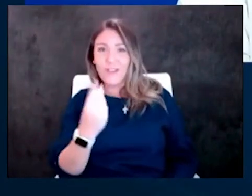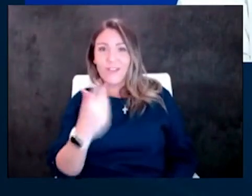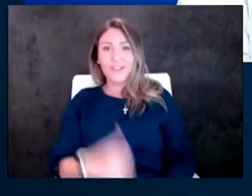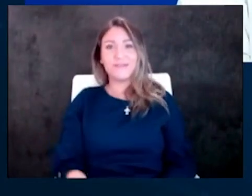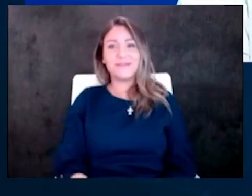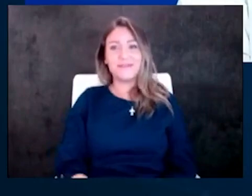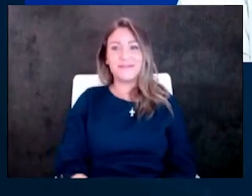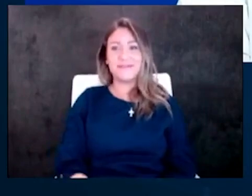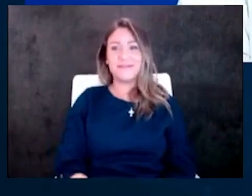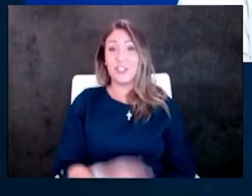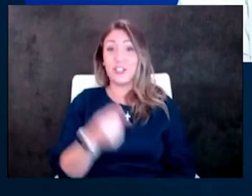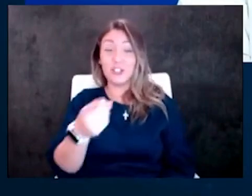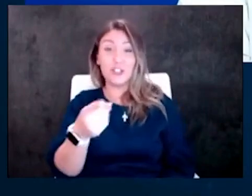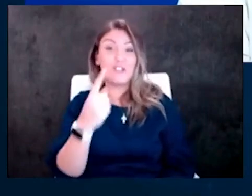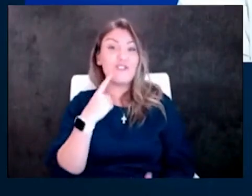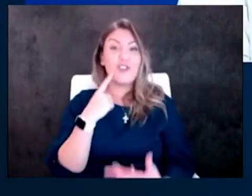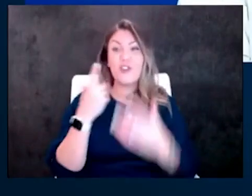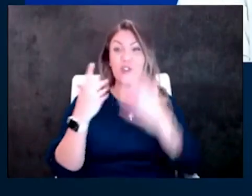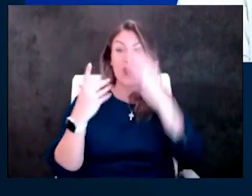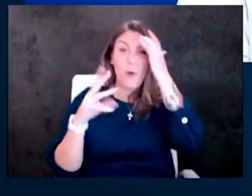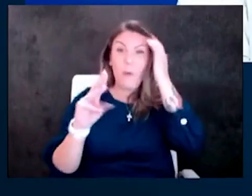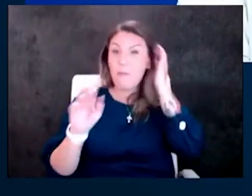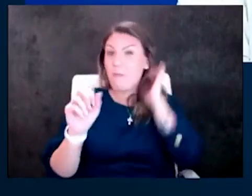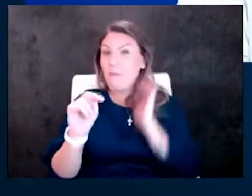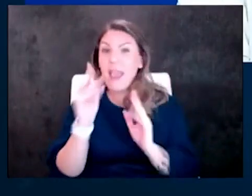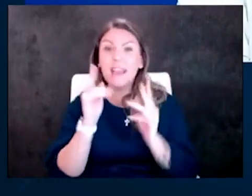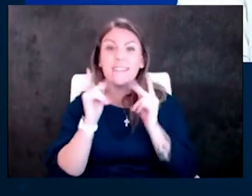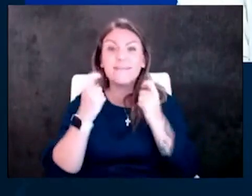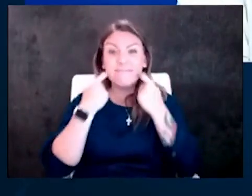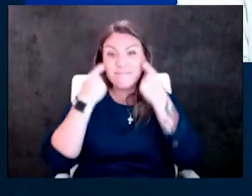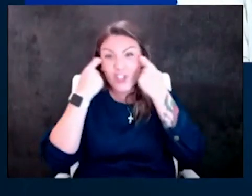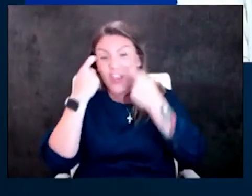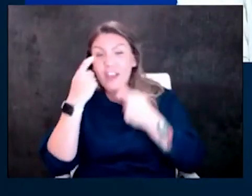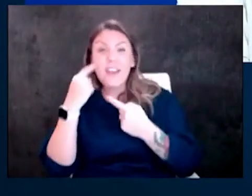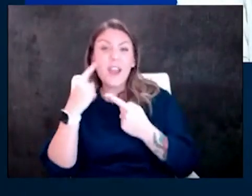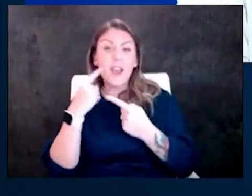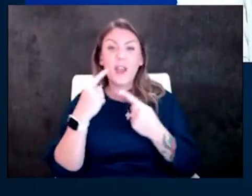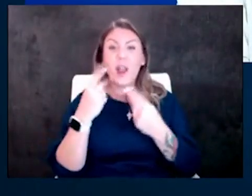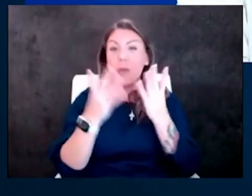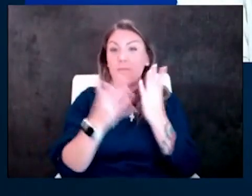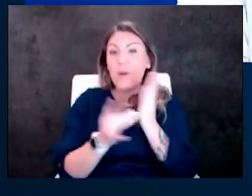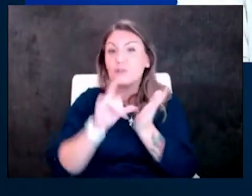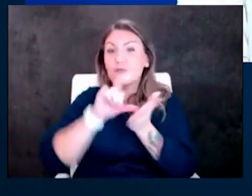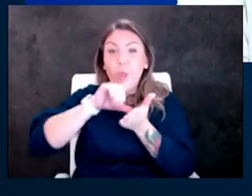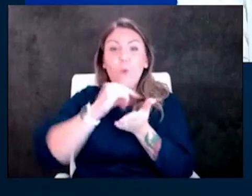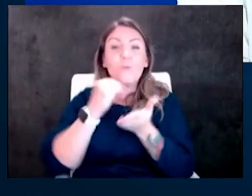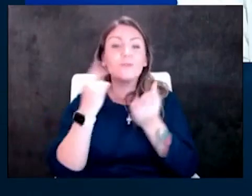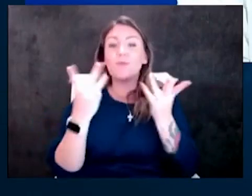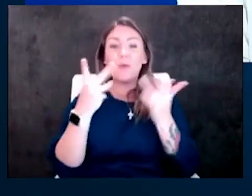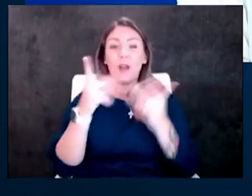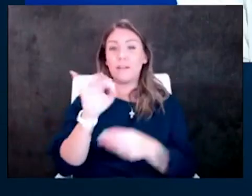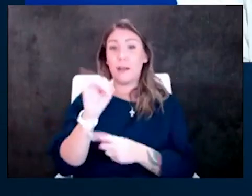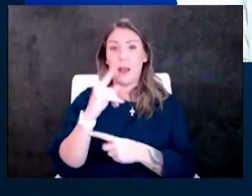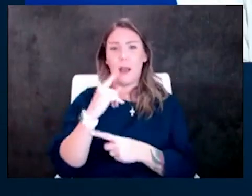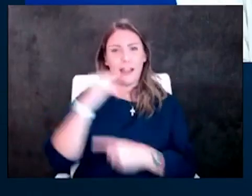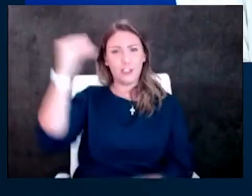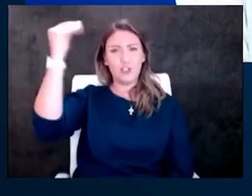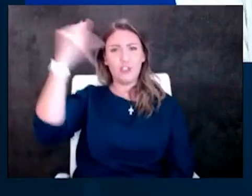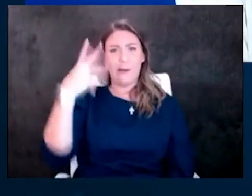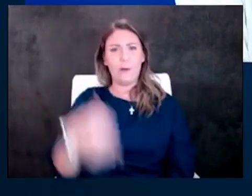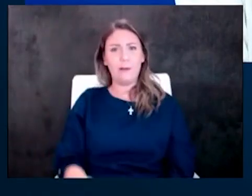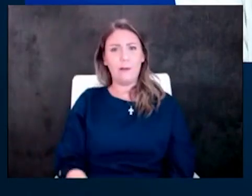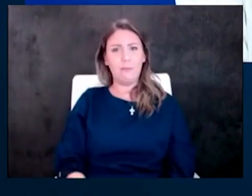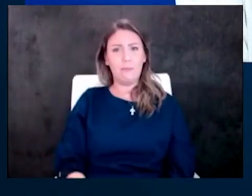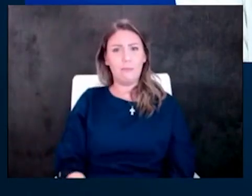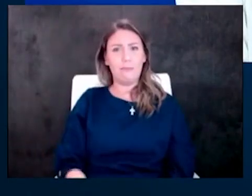do you manscape? Seriously. Do you moisturize? What do you do? I'm asking you. You have to give us one of your tips. Is there take a anything shower. you do?